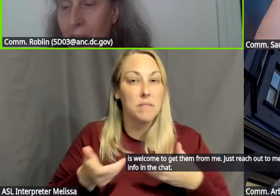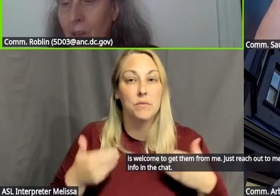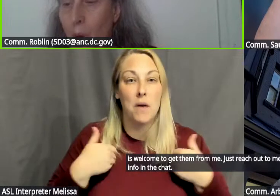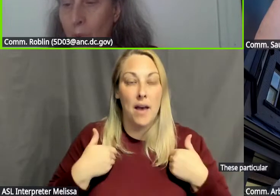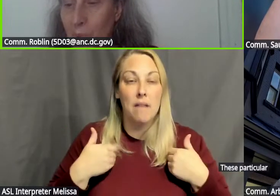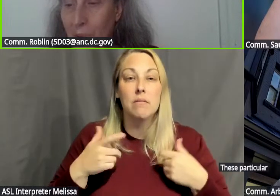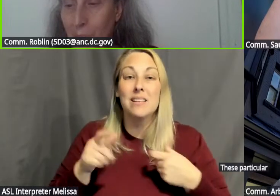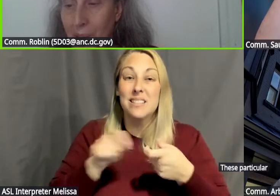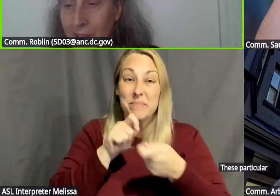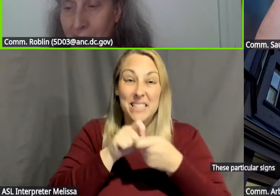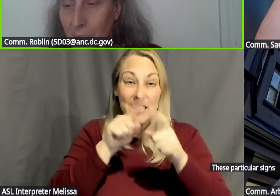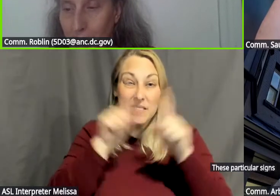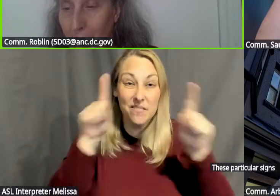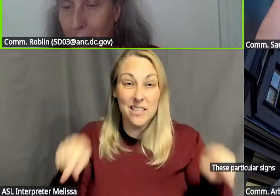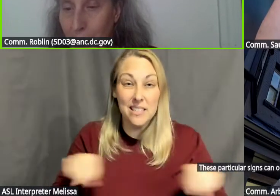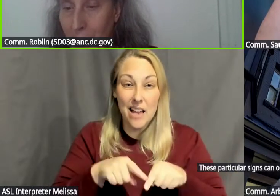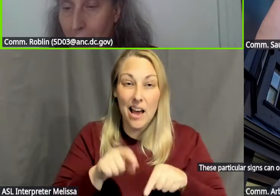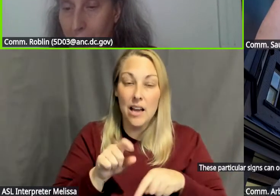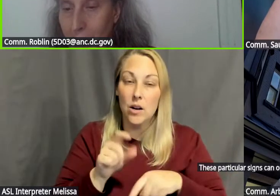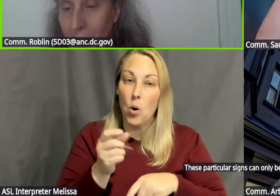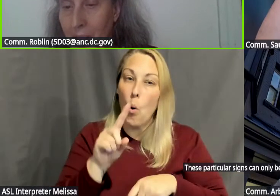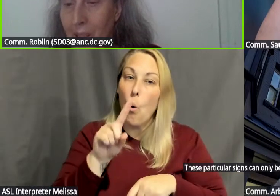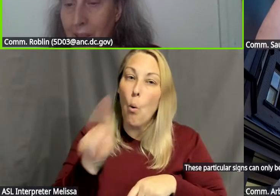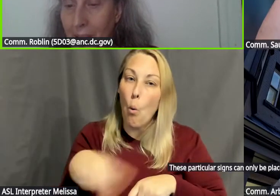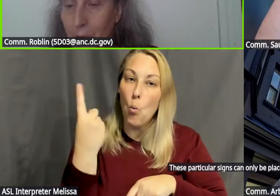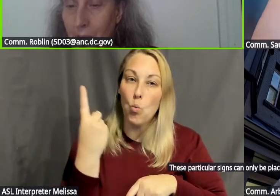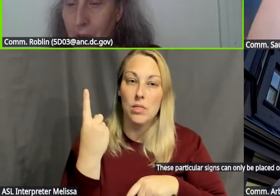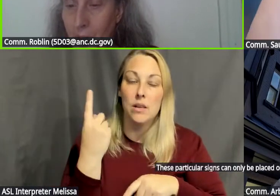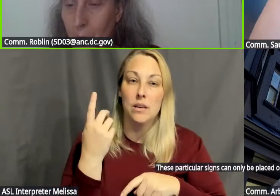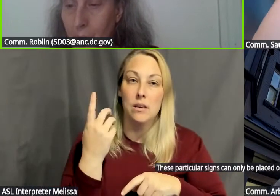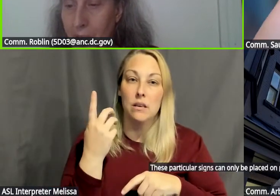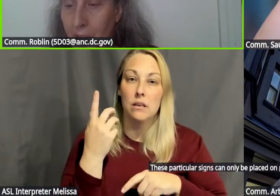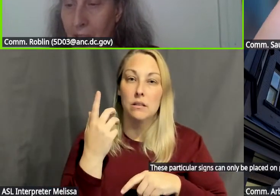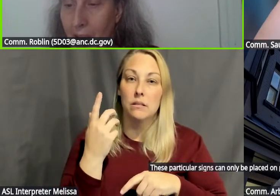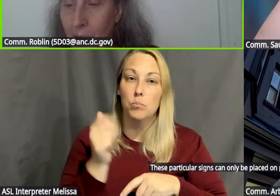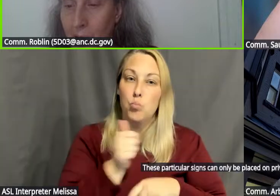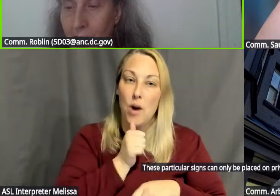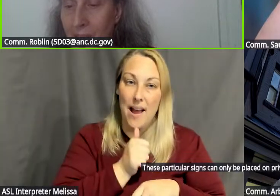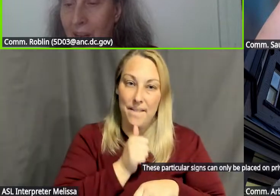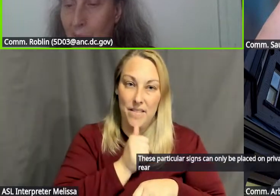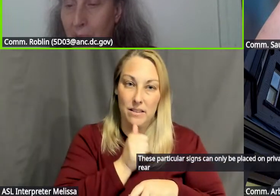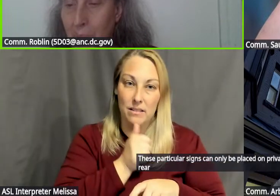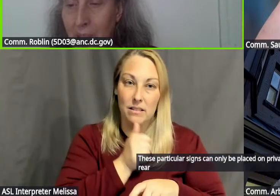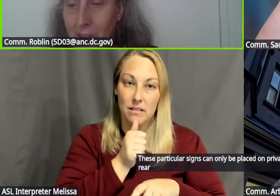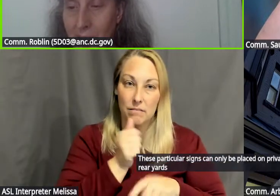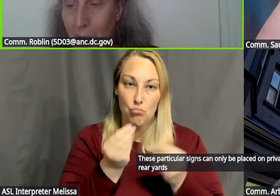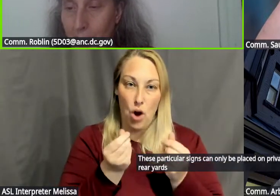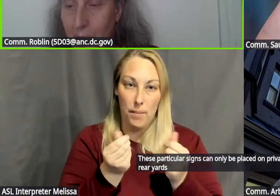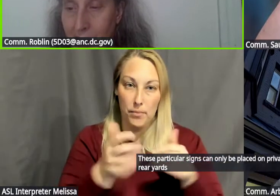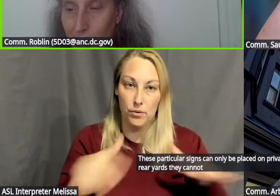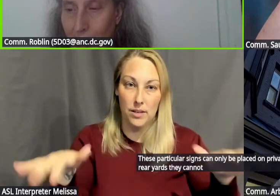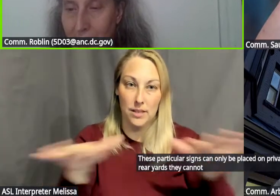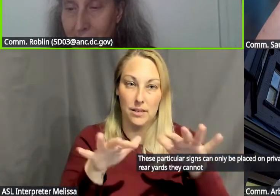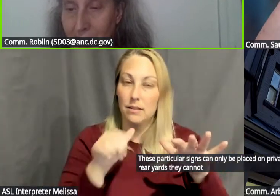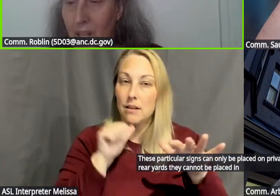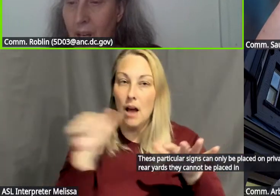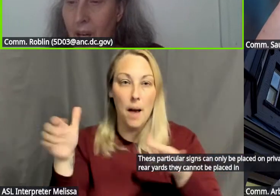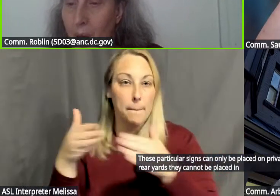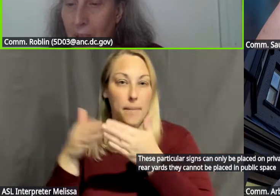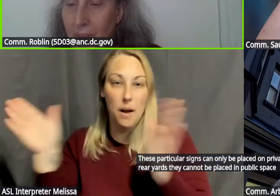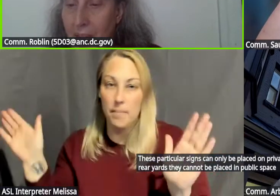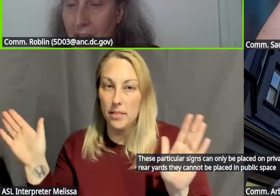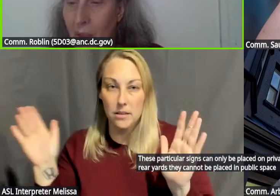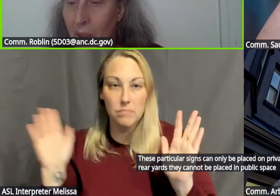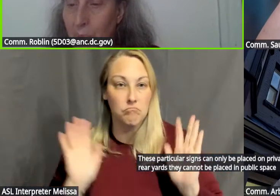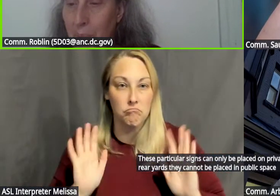can only be placed on private property, like front or rear yards. They cannot be placed in public space, but